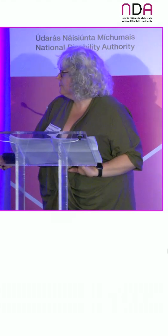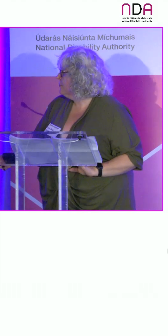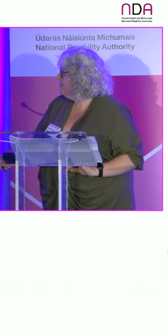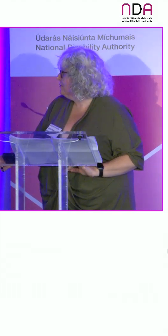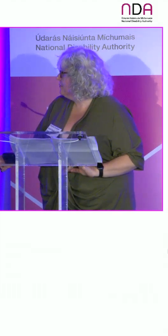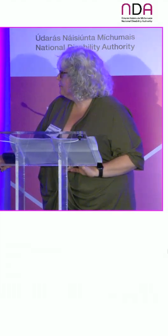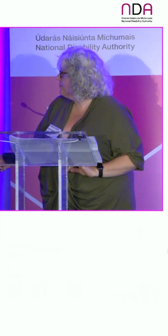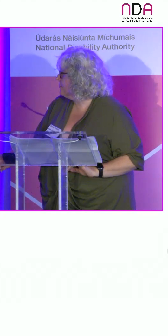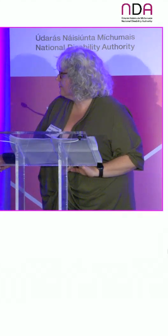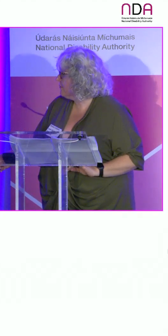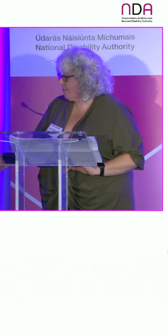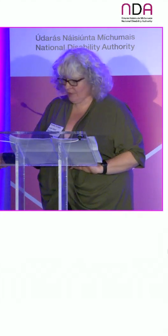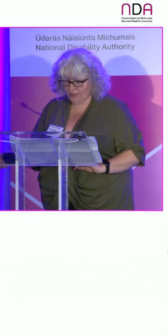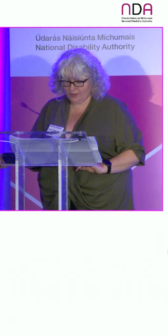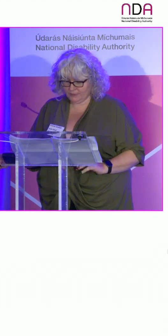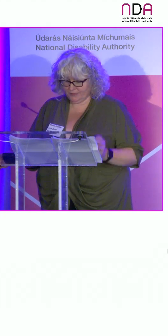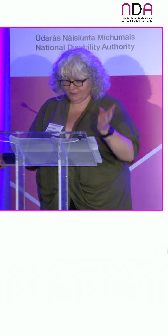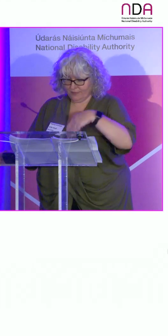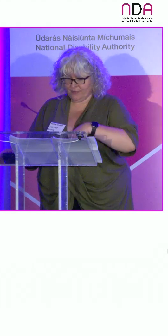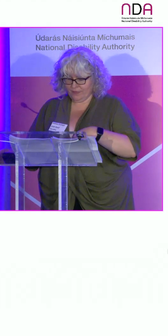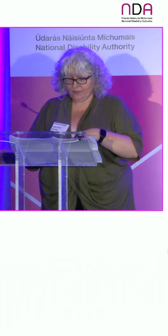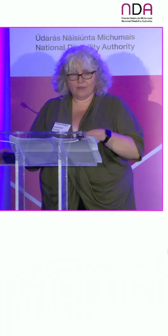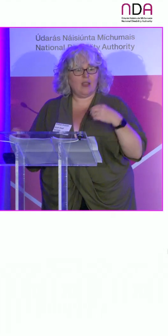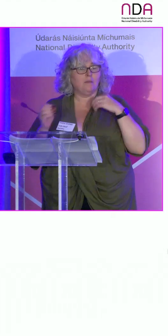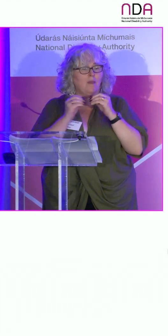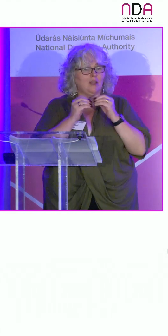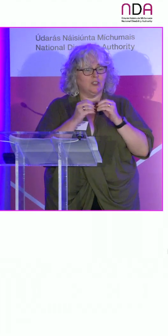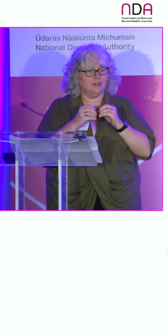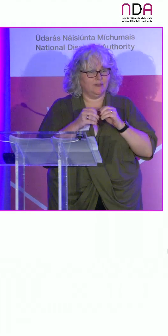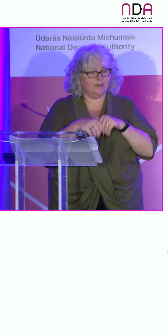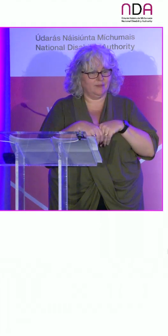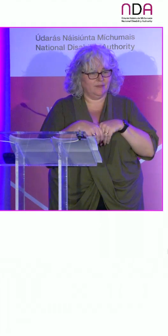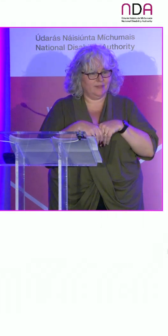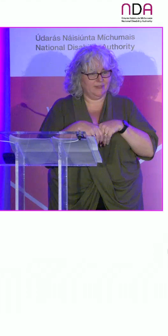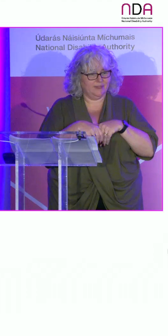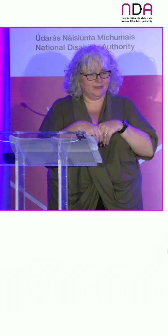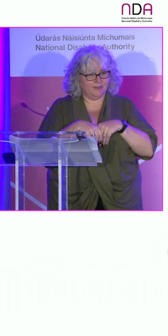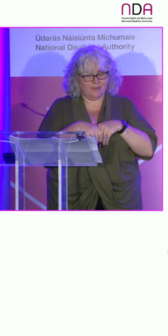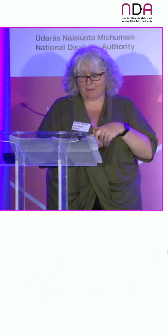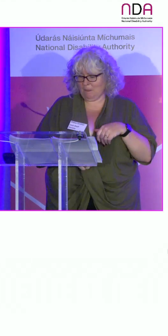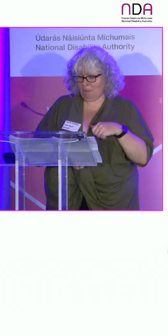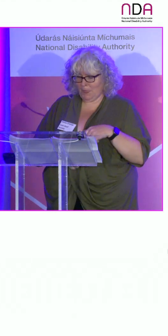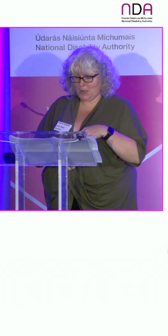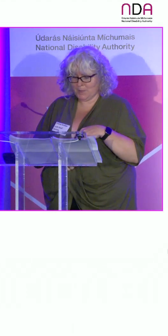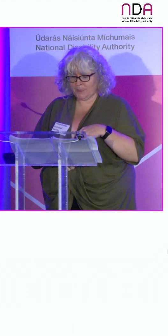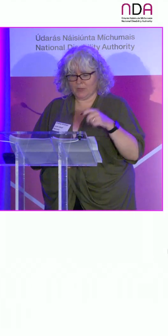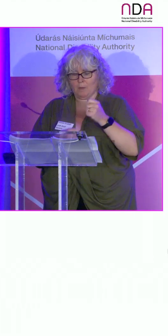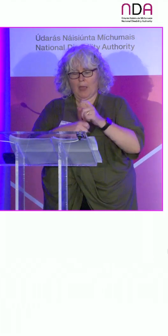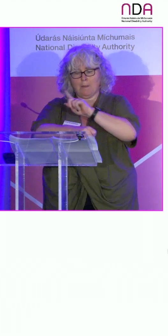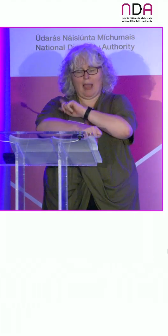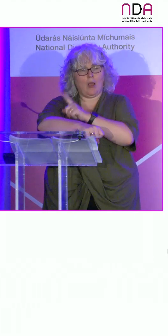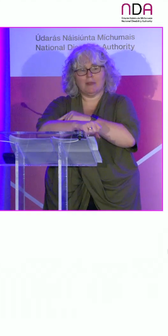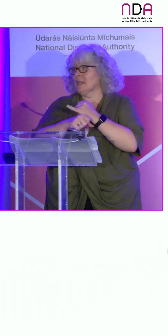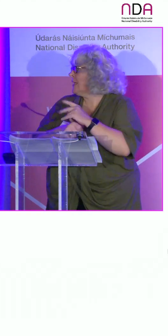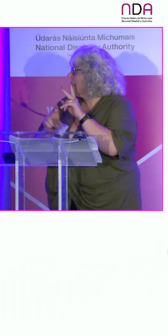country. It's actually the American Sign Language alphabet that's being used, not the ASL alphabet in the playgrounds. So that's an error because there was